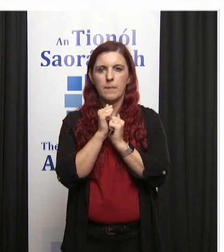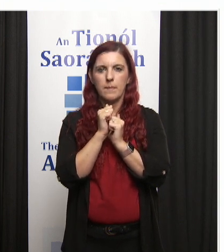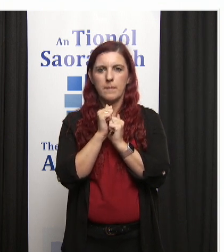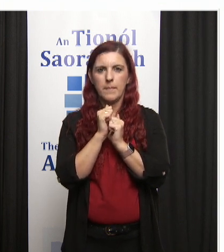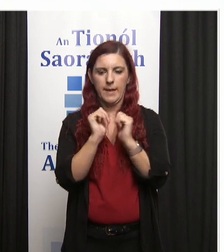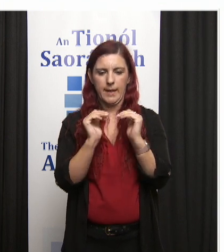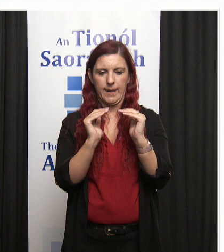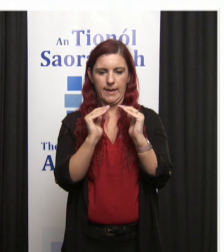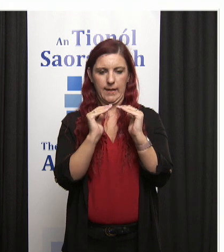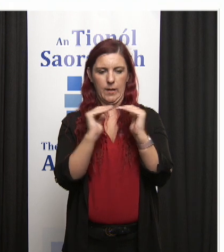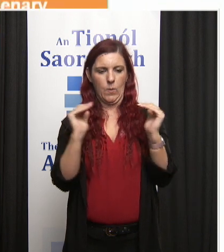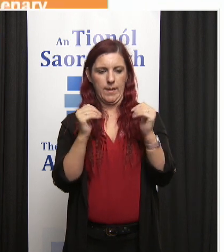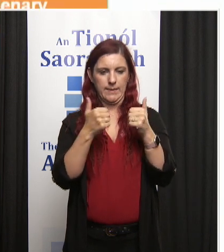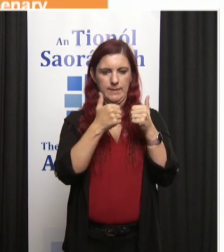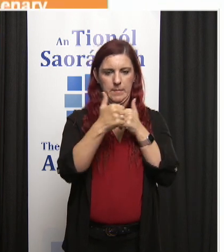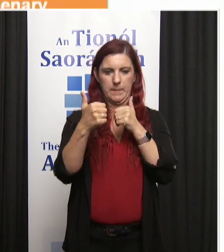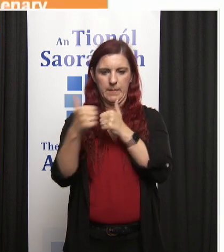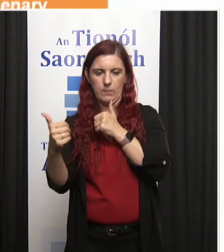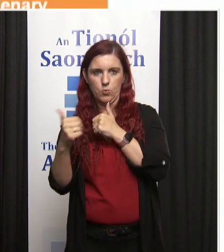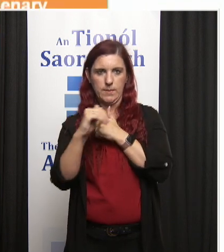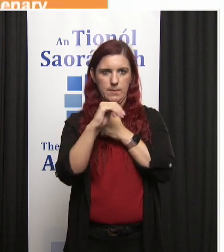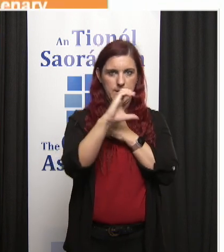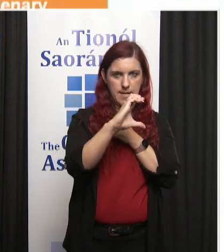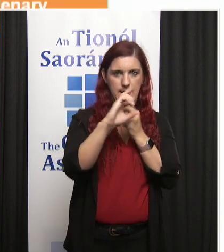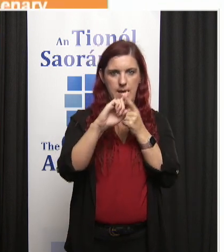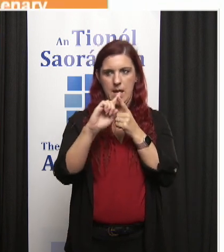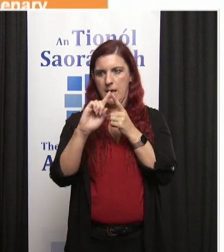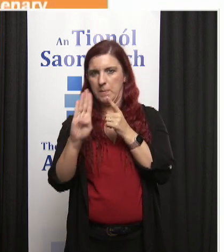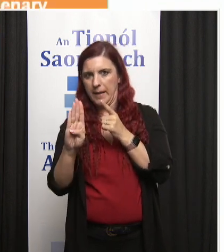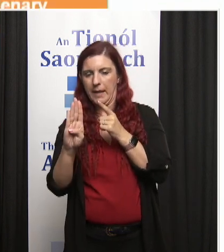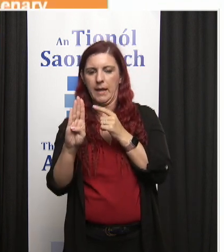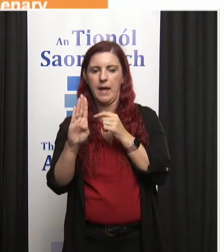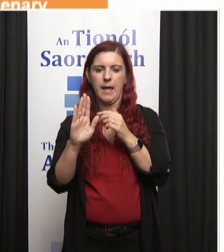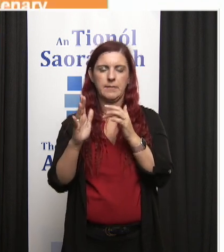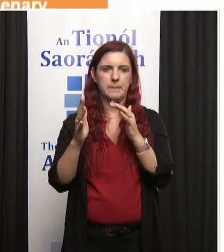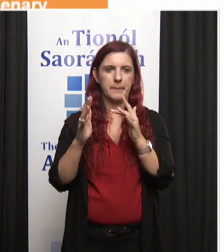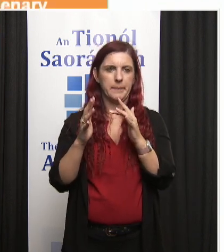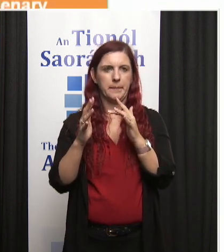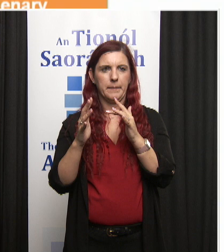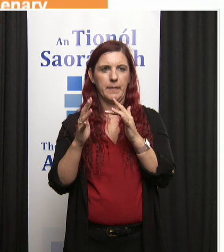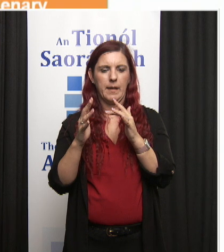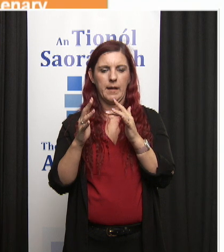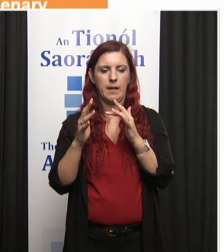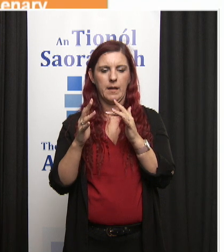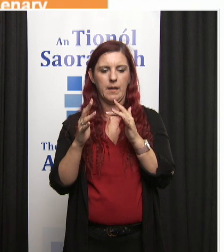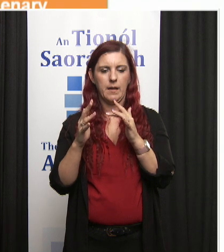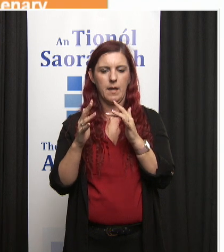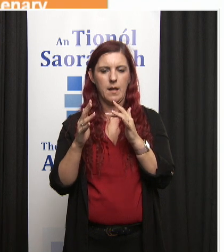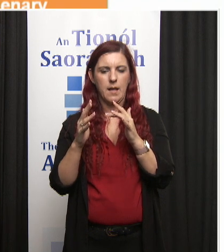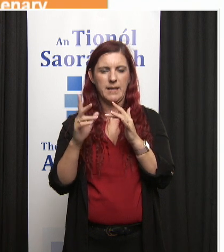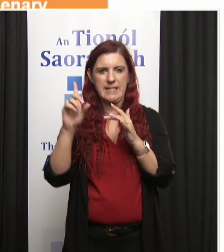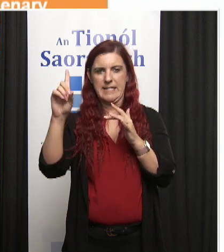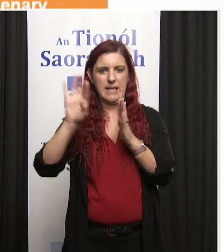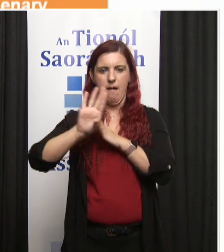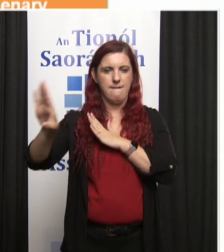between structure C and structure B. I believe nobody voted for structure